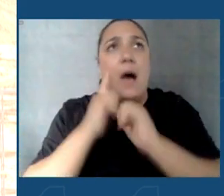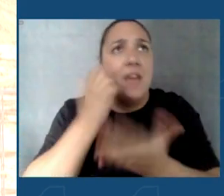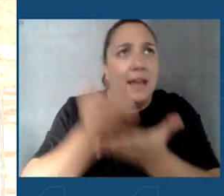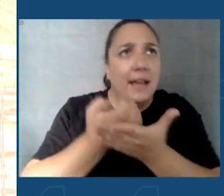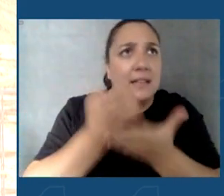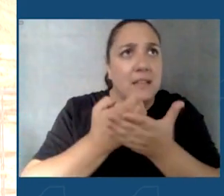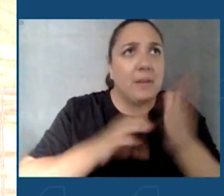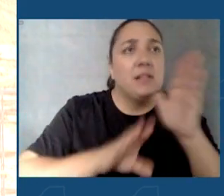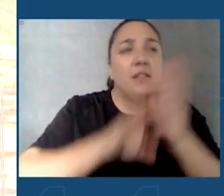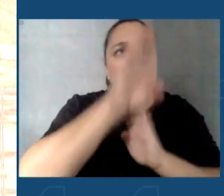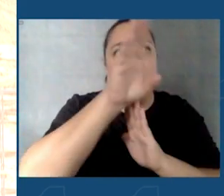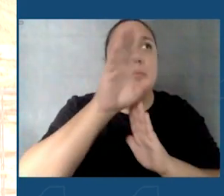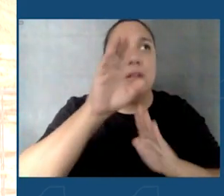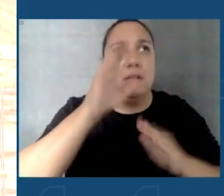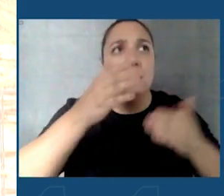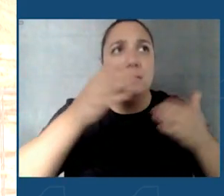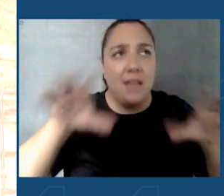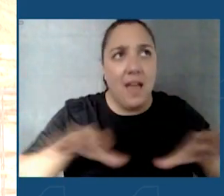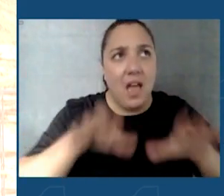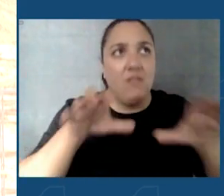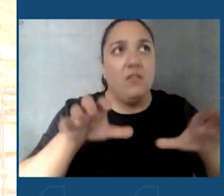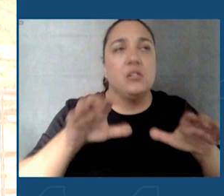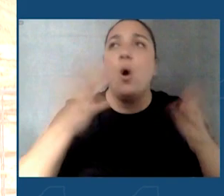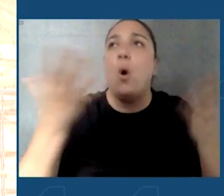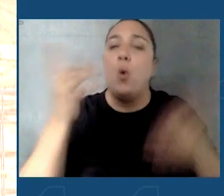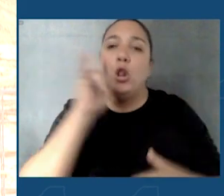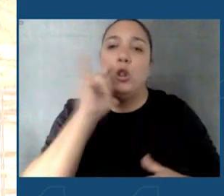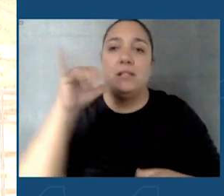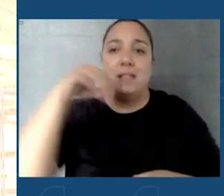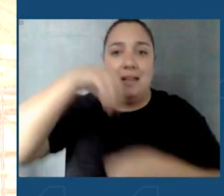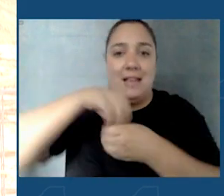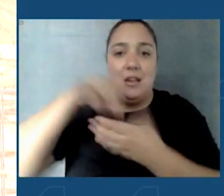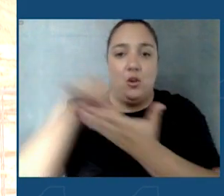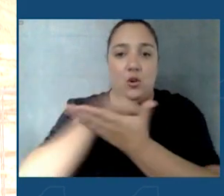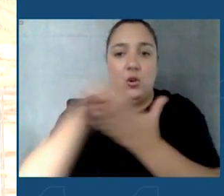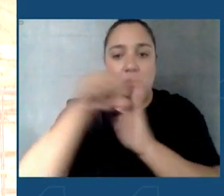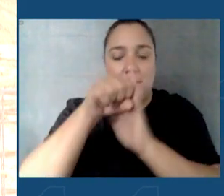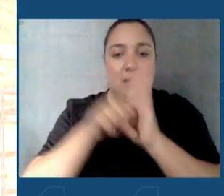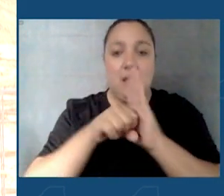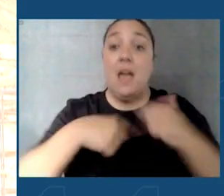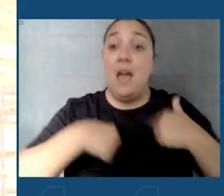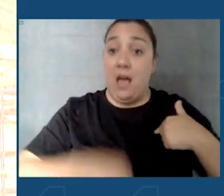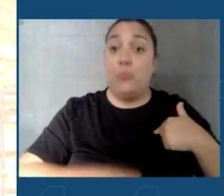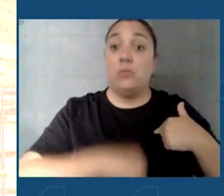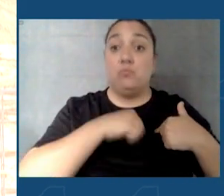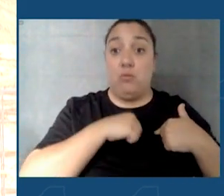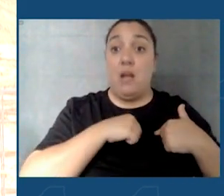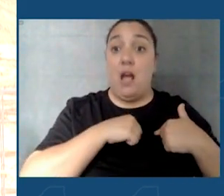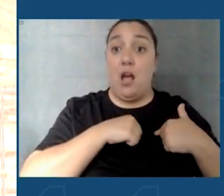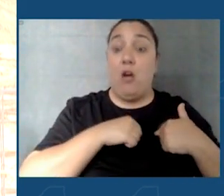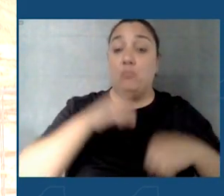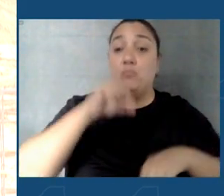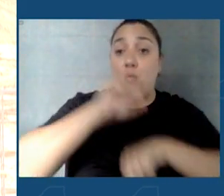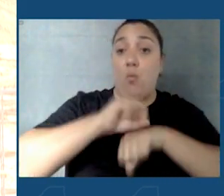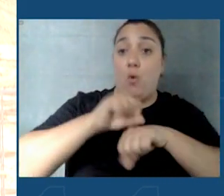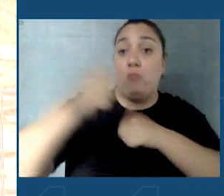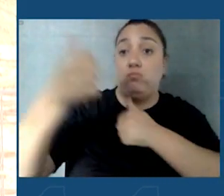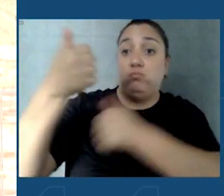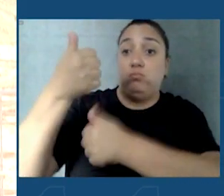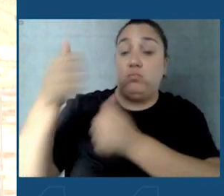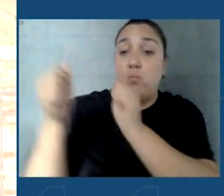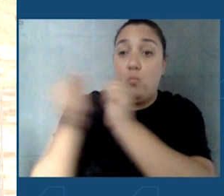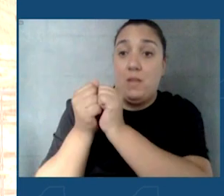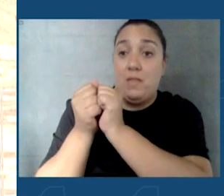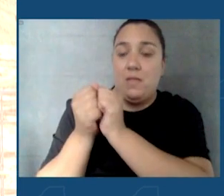could look like in New York State, and I was proud to serve under her direction. She fully understood